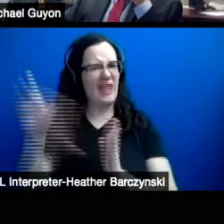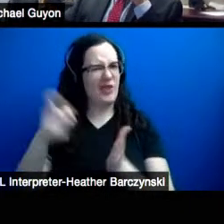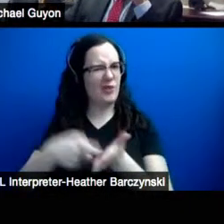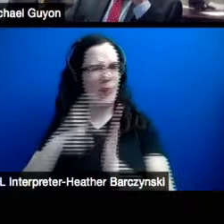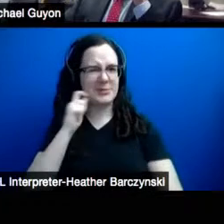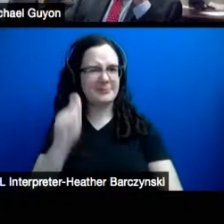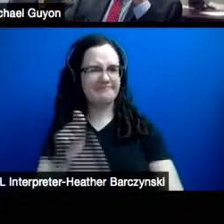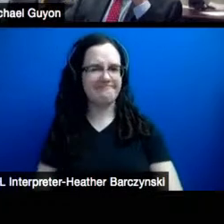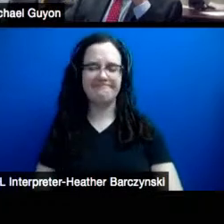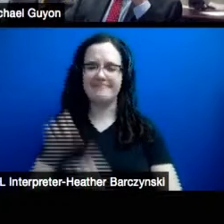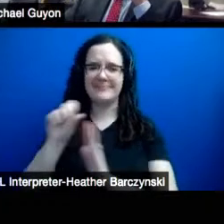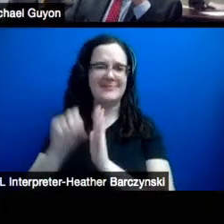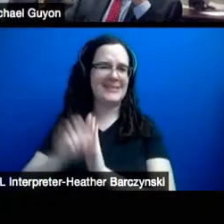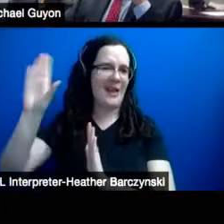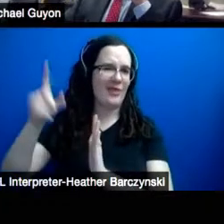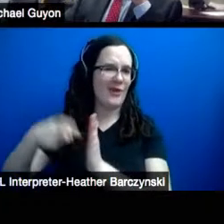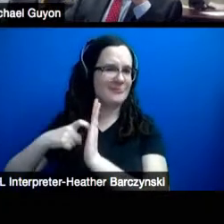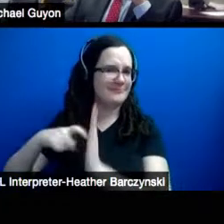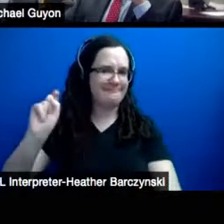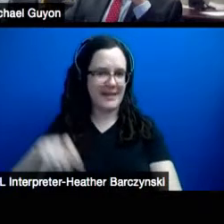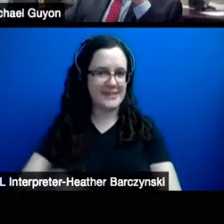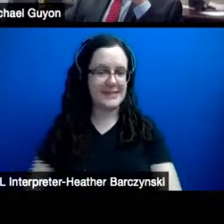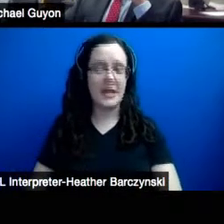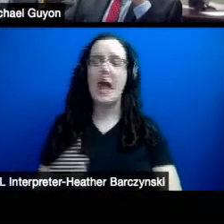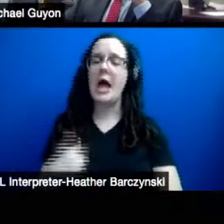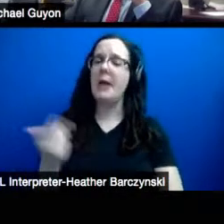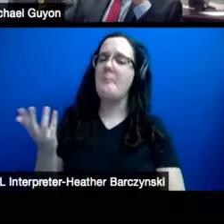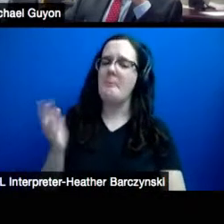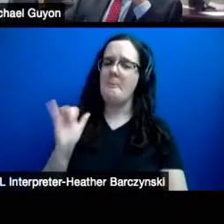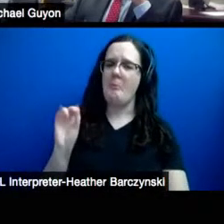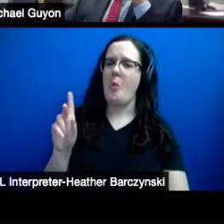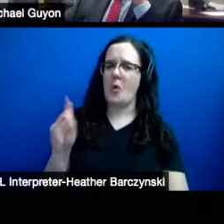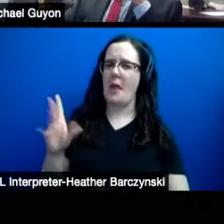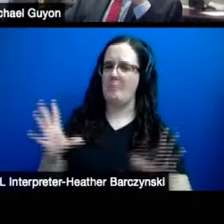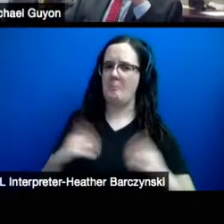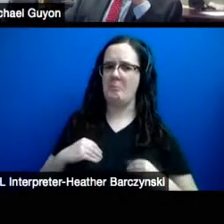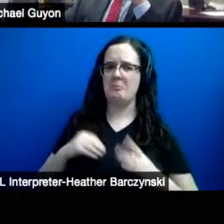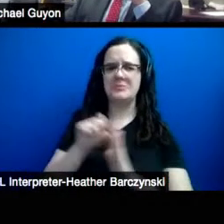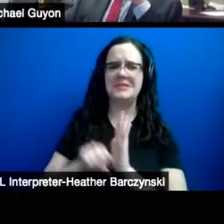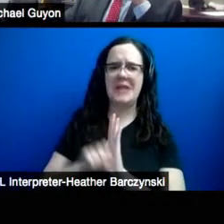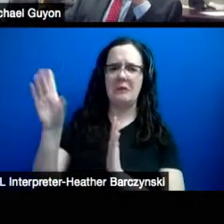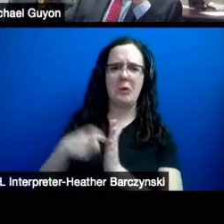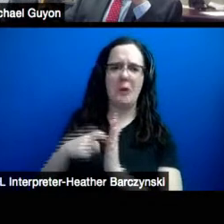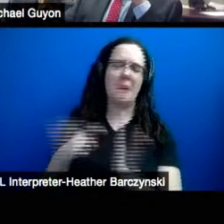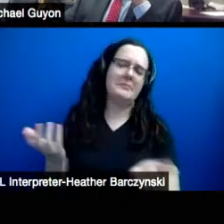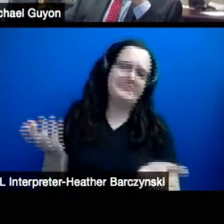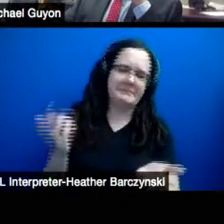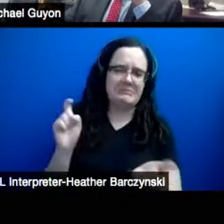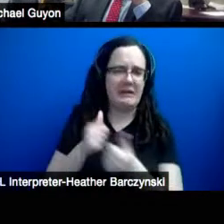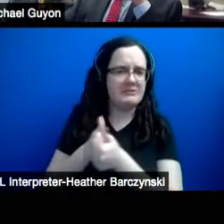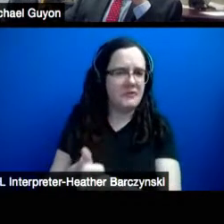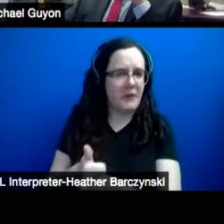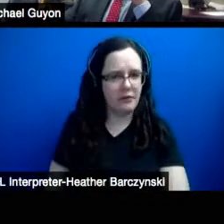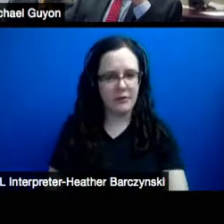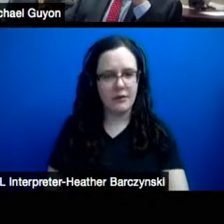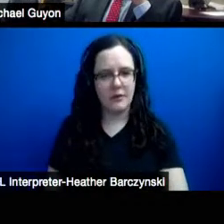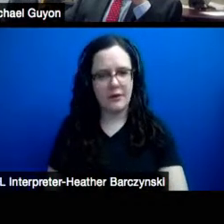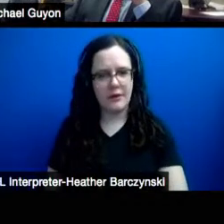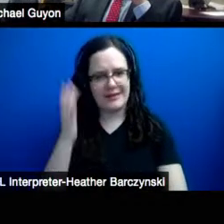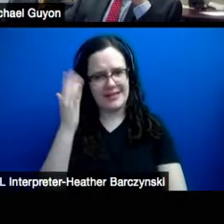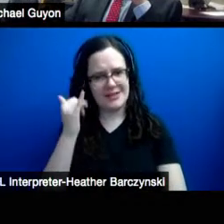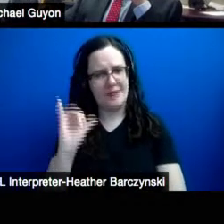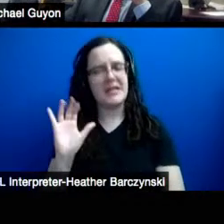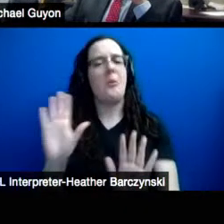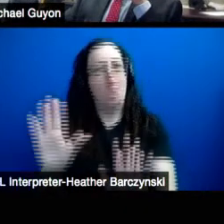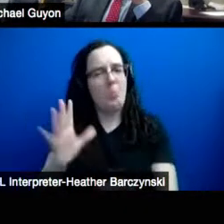that we do this, the night work, I mean. And I was like, oh, okay. So, you know, that was why I was like, okay, well, can we at